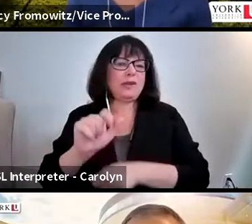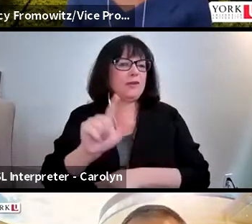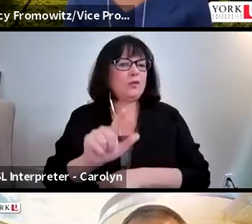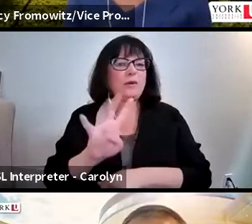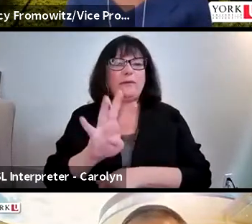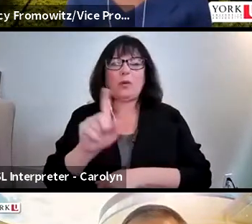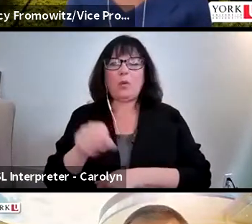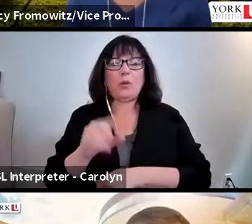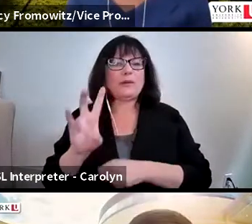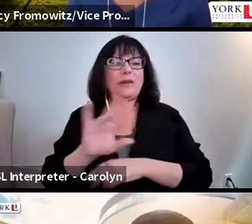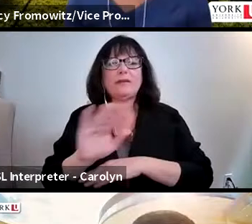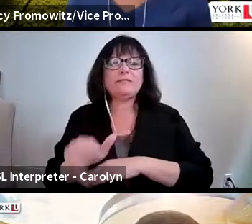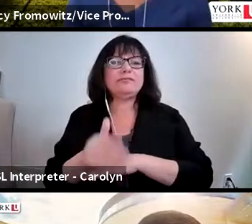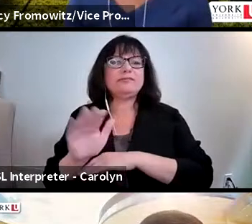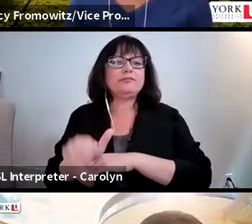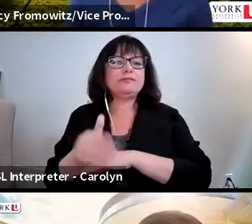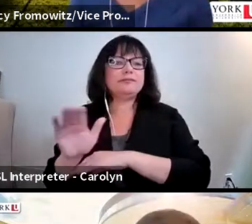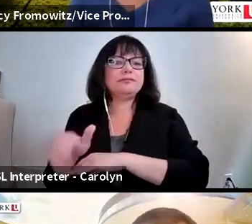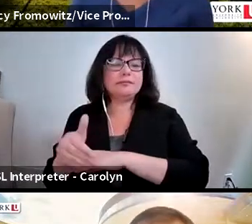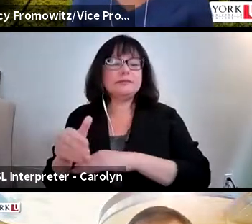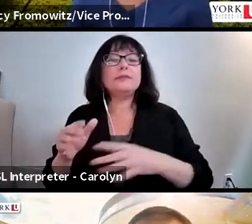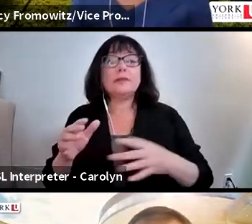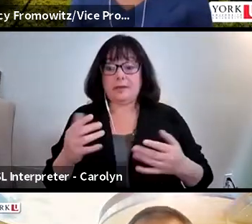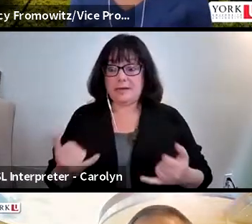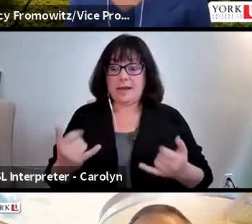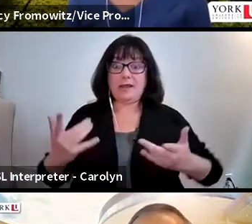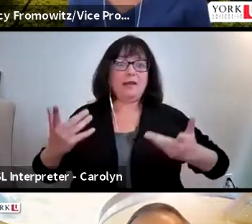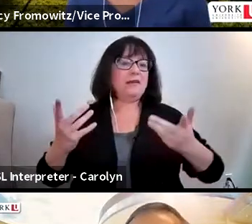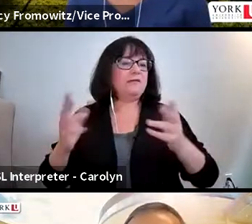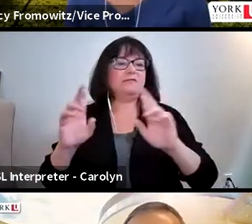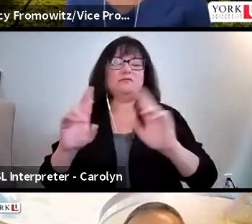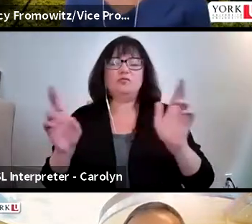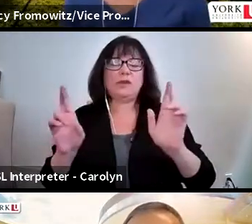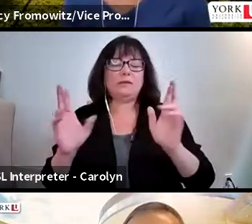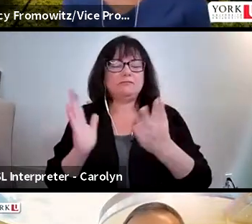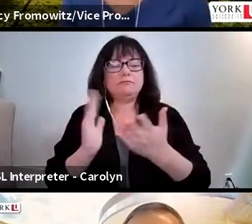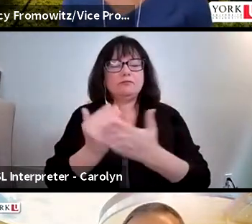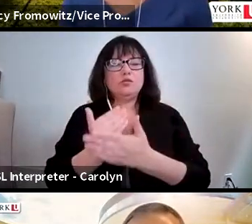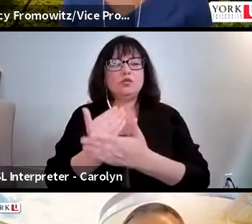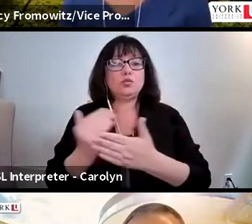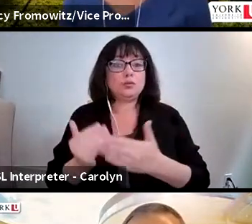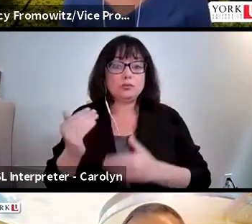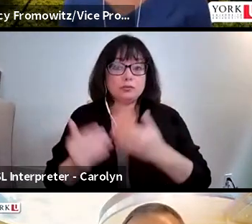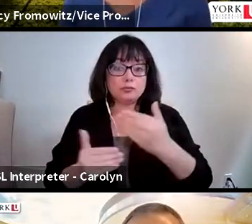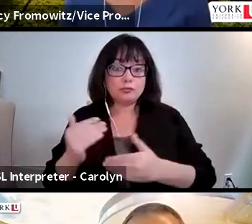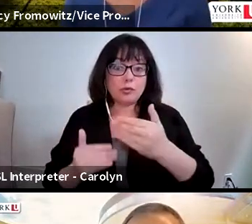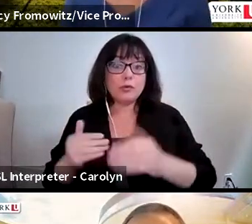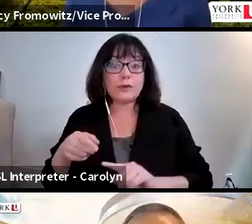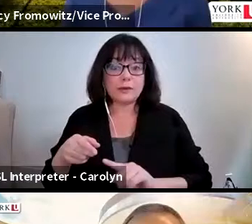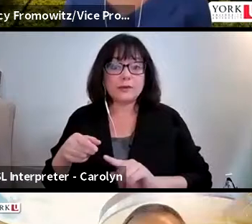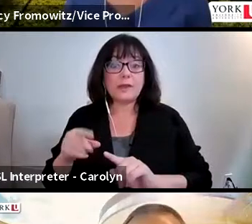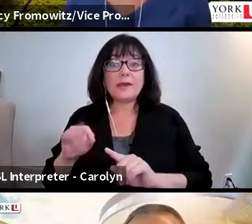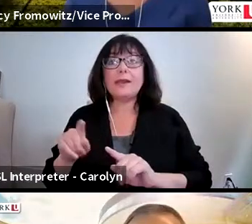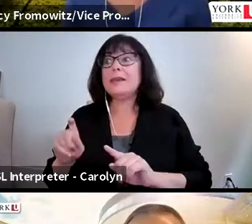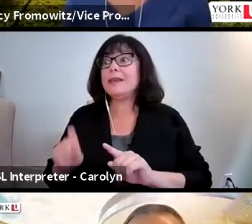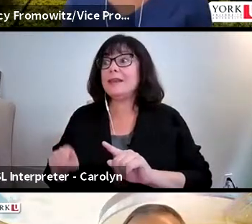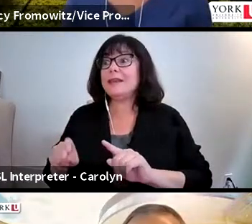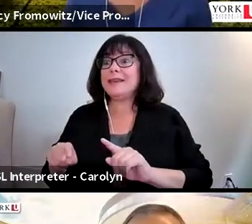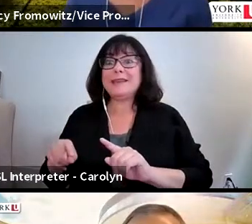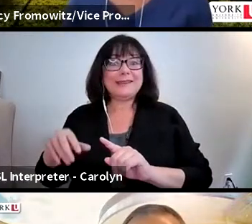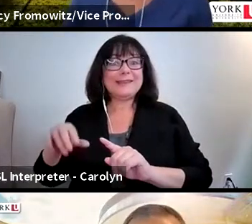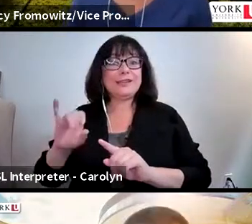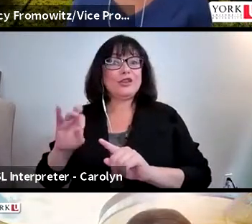a process worked out now for very quickly pivoting to external advisors if we should need